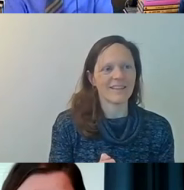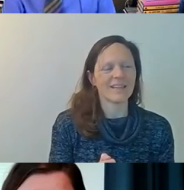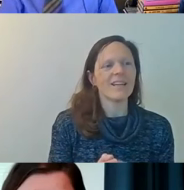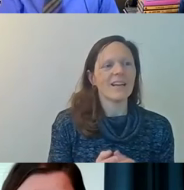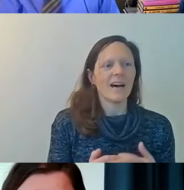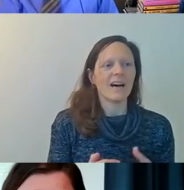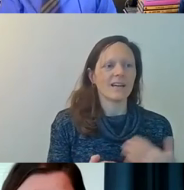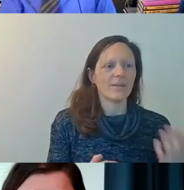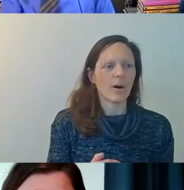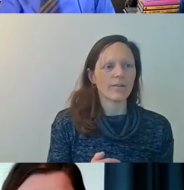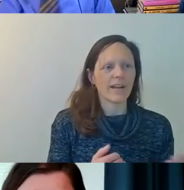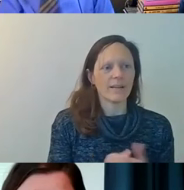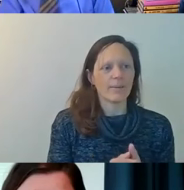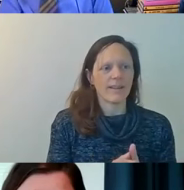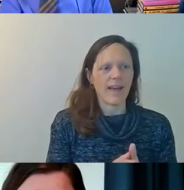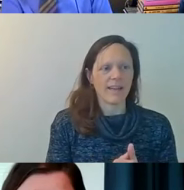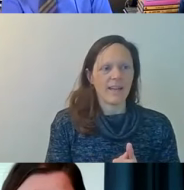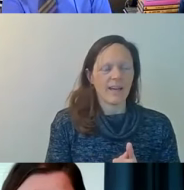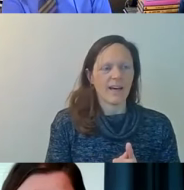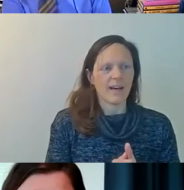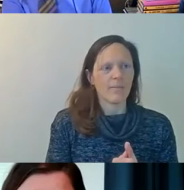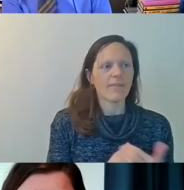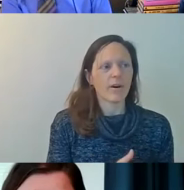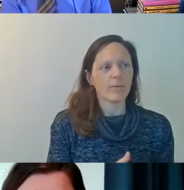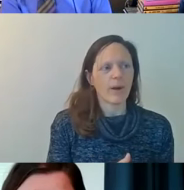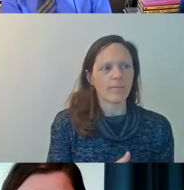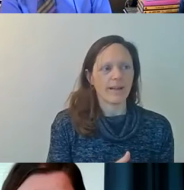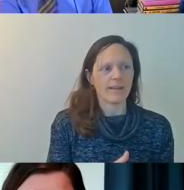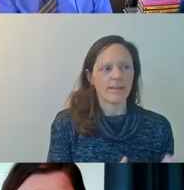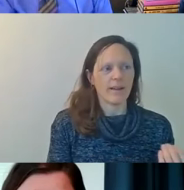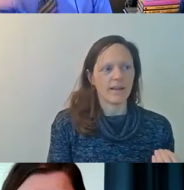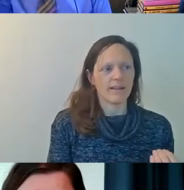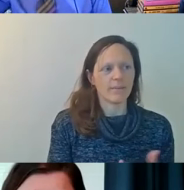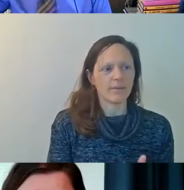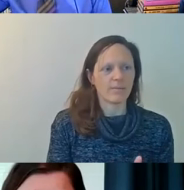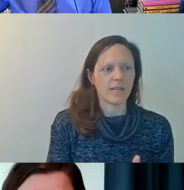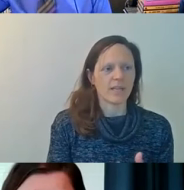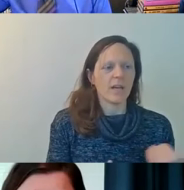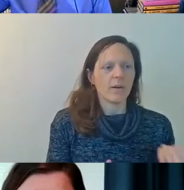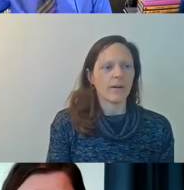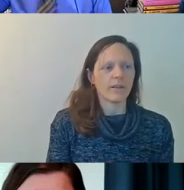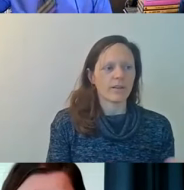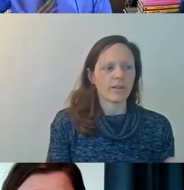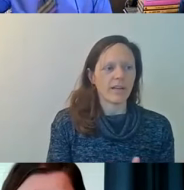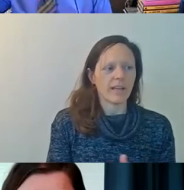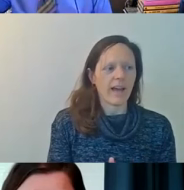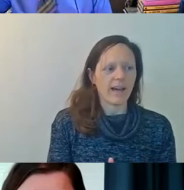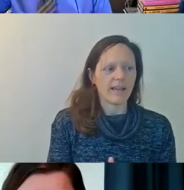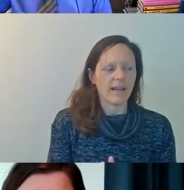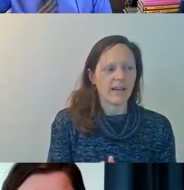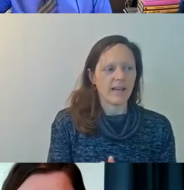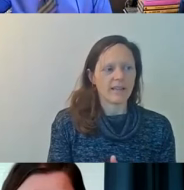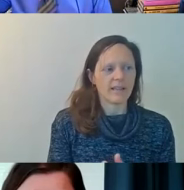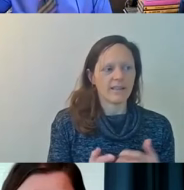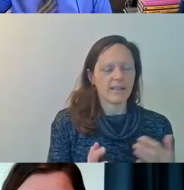$75,000 a year, over 90% have a home broadband subscription. When you're looking